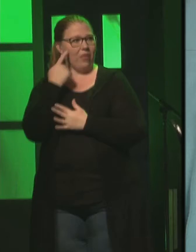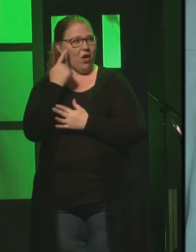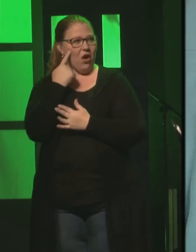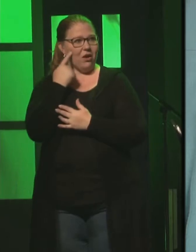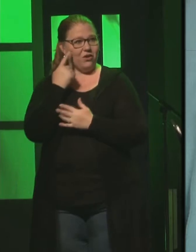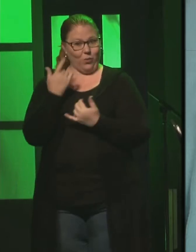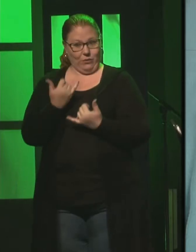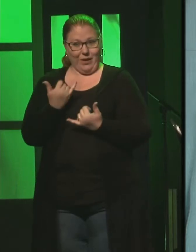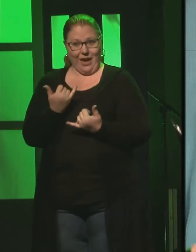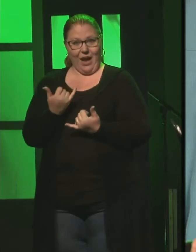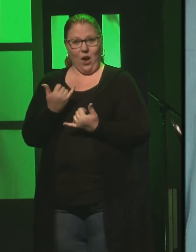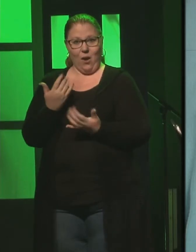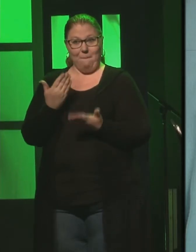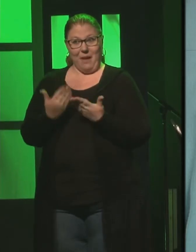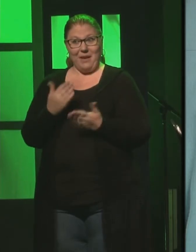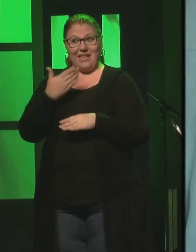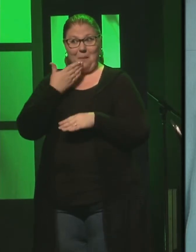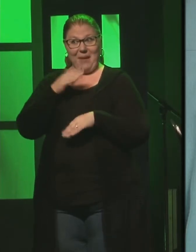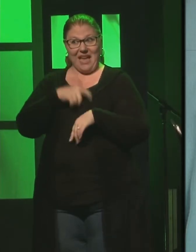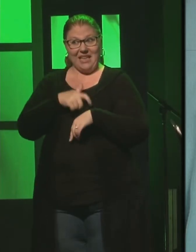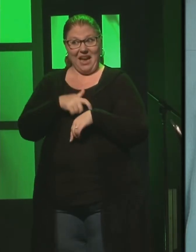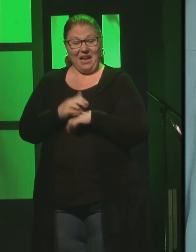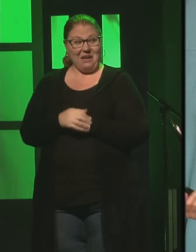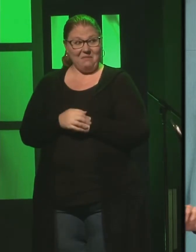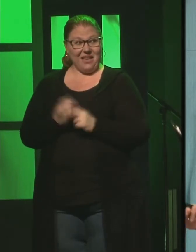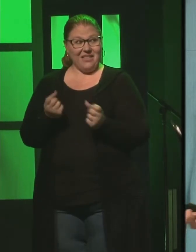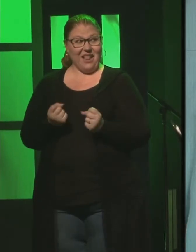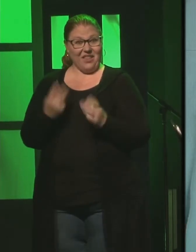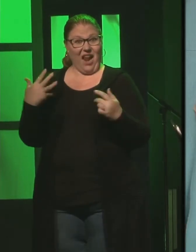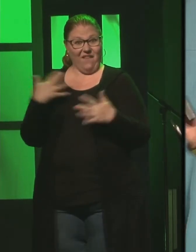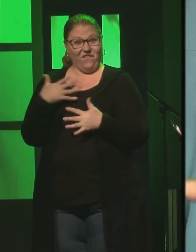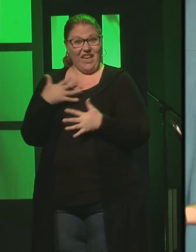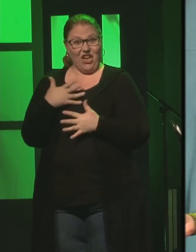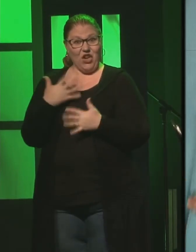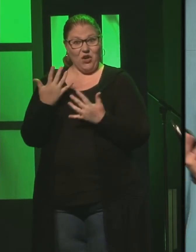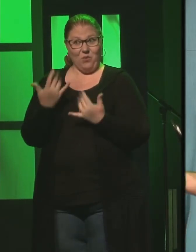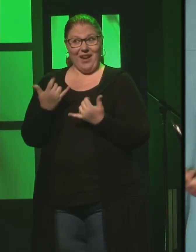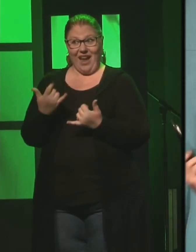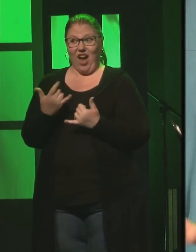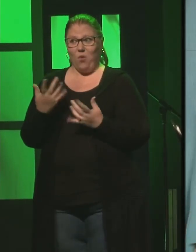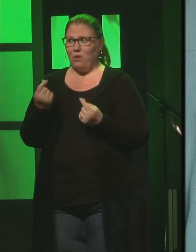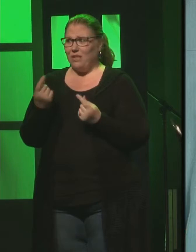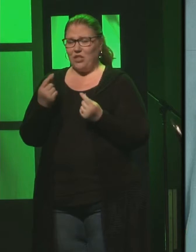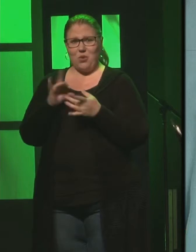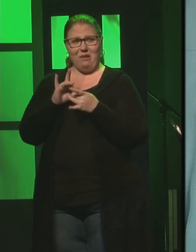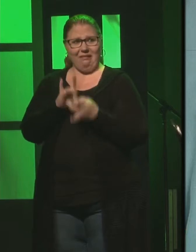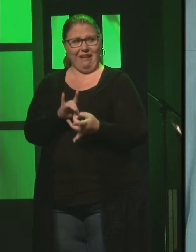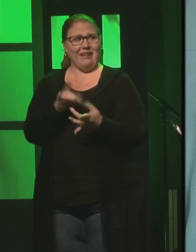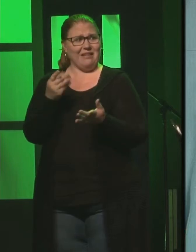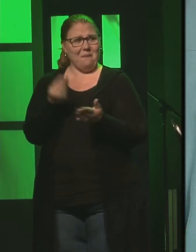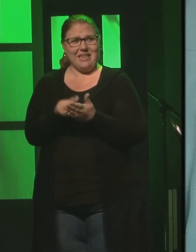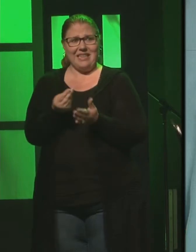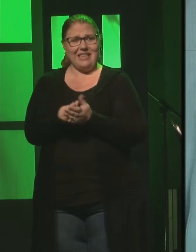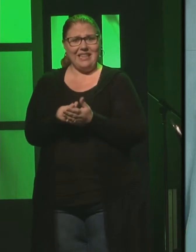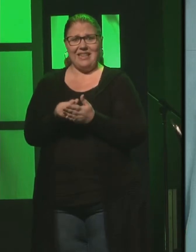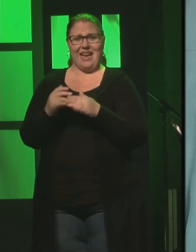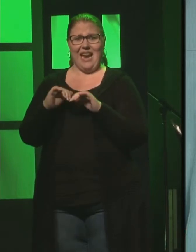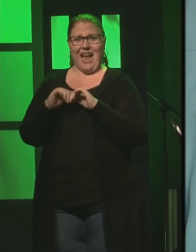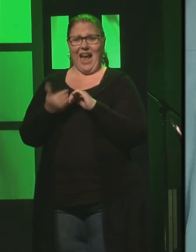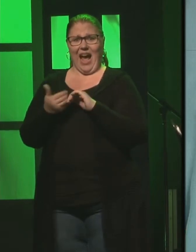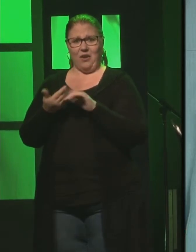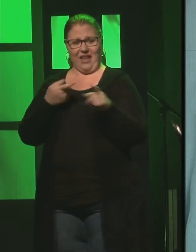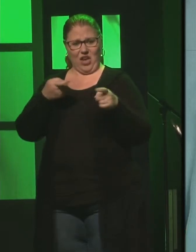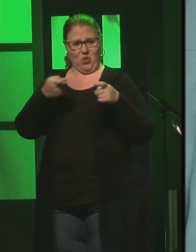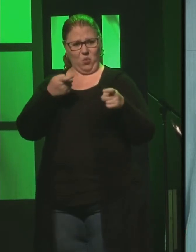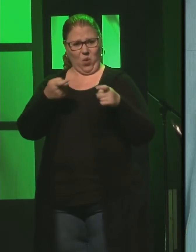just now, I was like, maybe this isn't bad timing. Because there's a lot of fear out there. There's a lot of talk out there. And what do we do when it comes to money and how does it